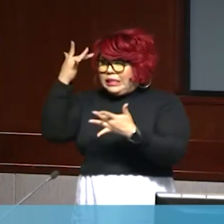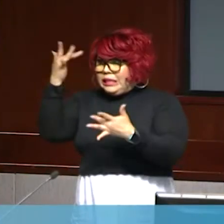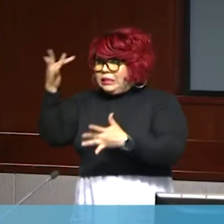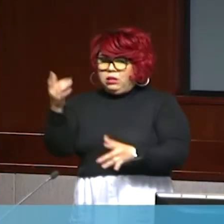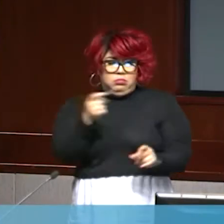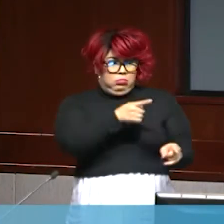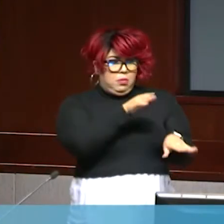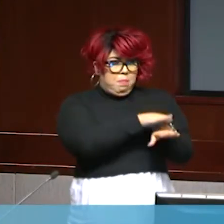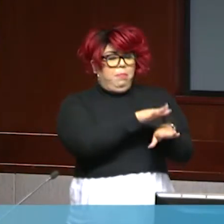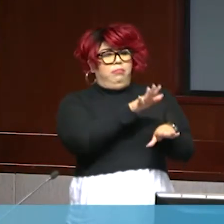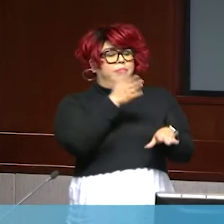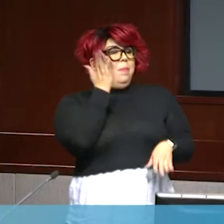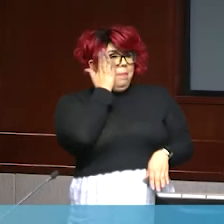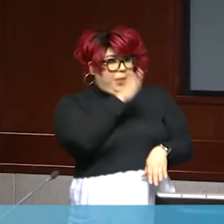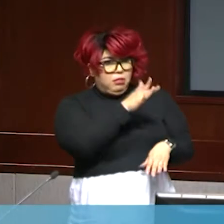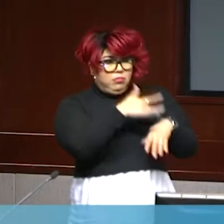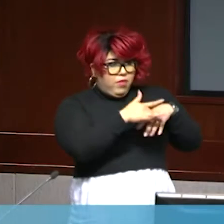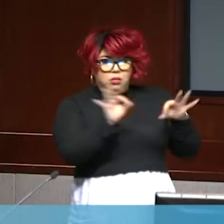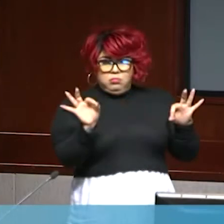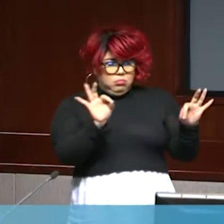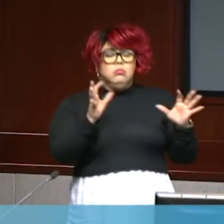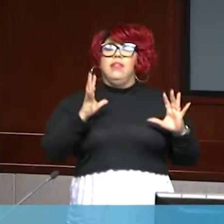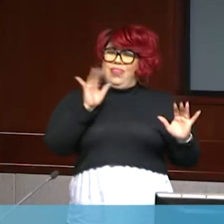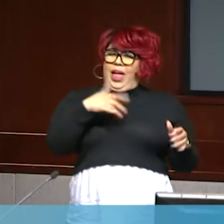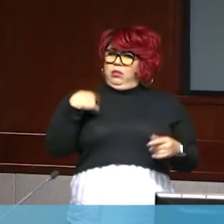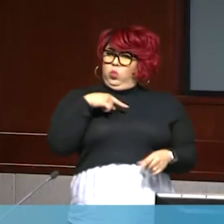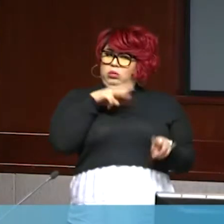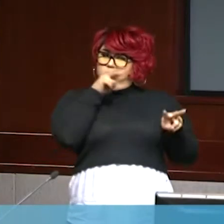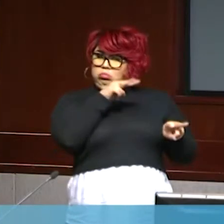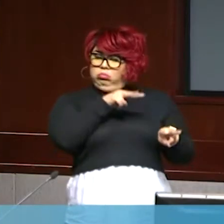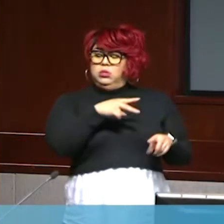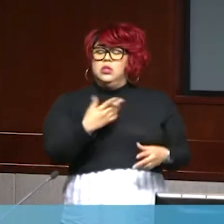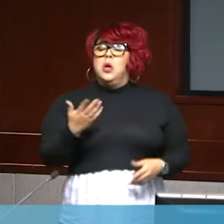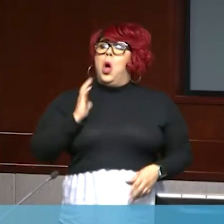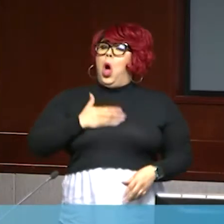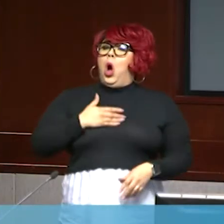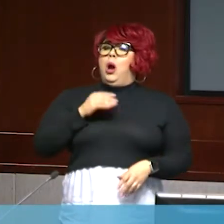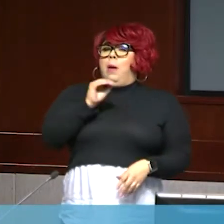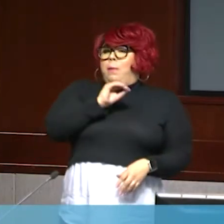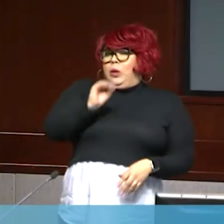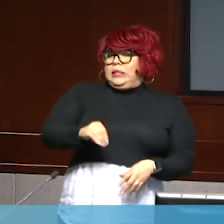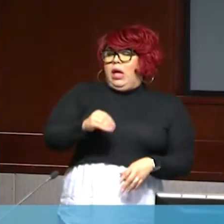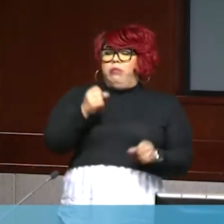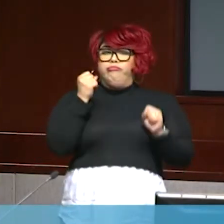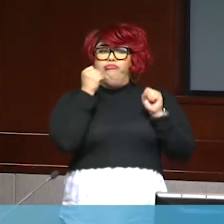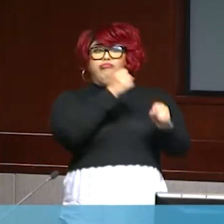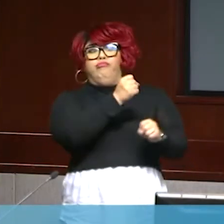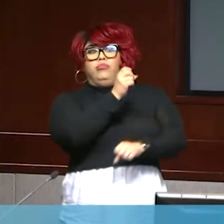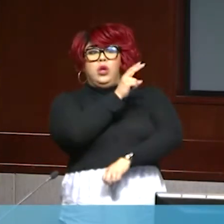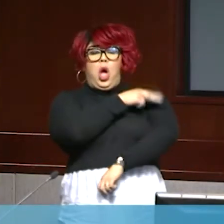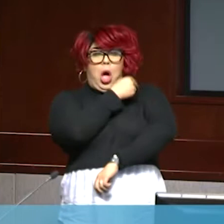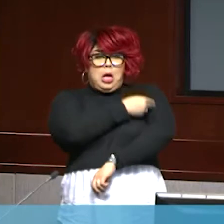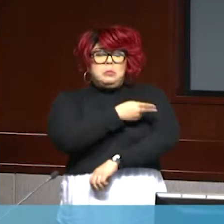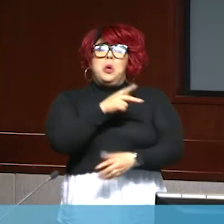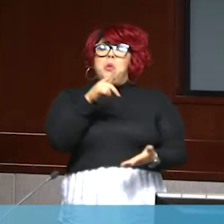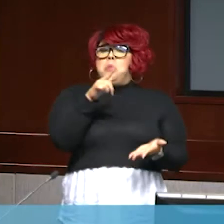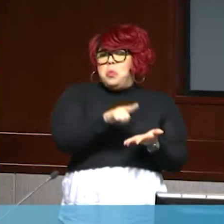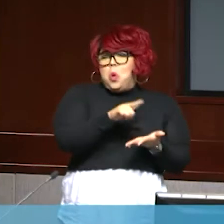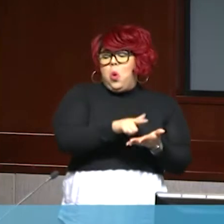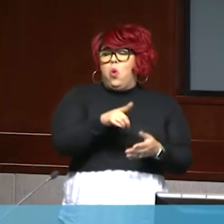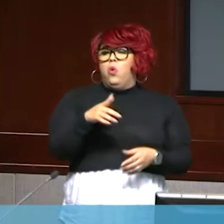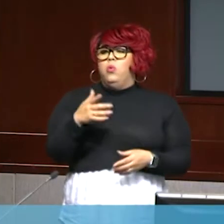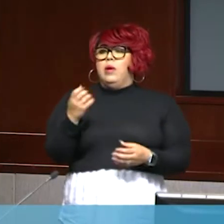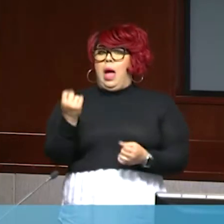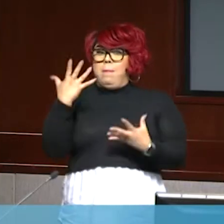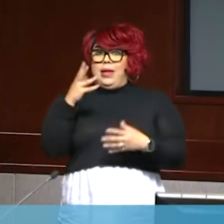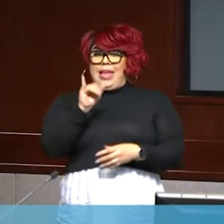potentially get sick. And although the percent that are hospitalized is low and the percent that end up in an intensive care unit is low,